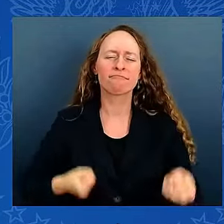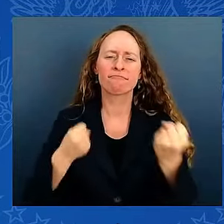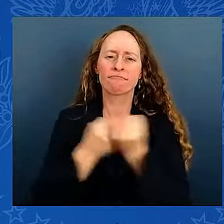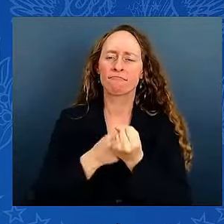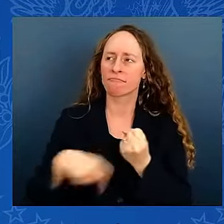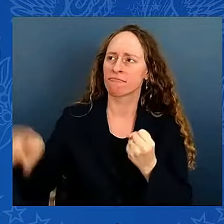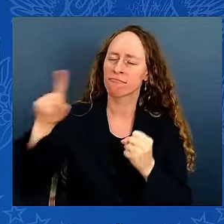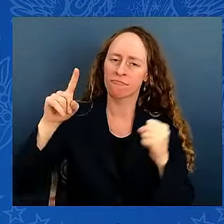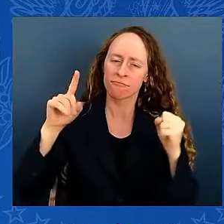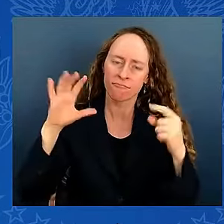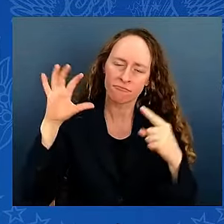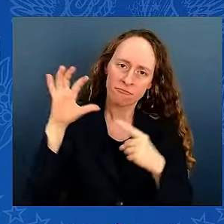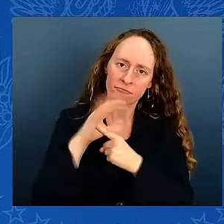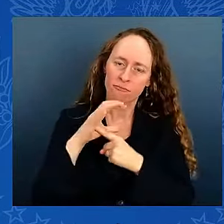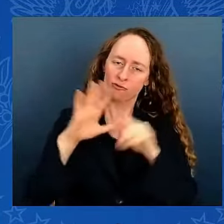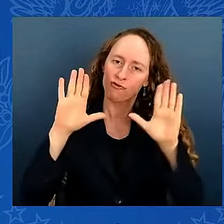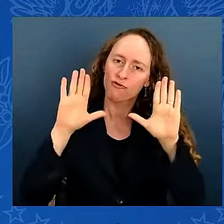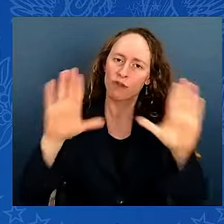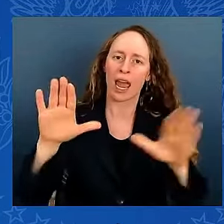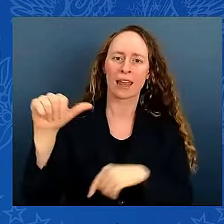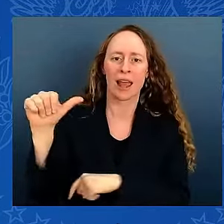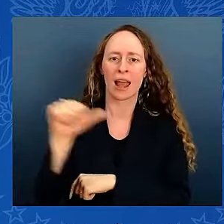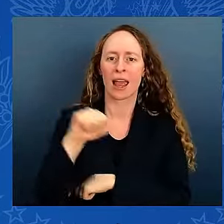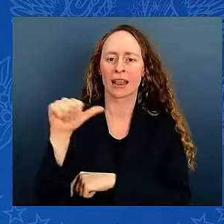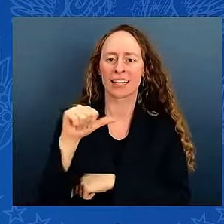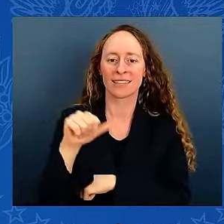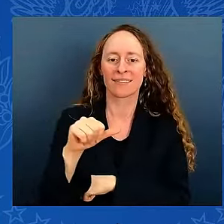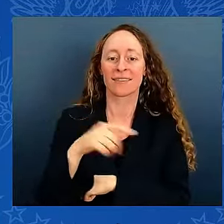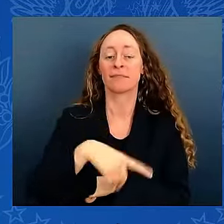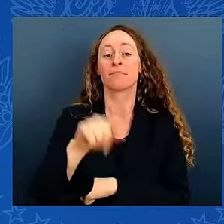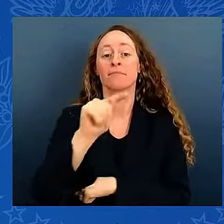best, only in America.